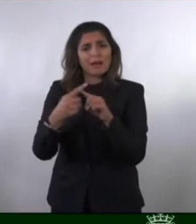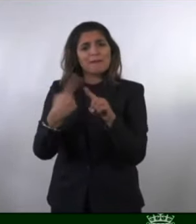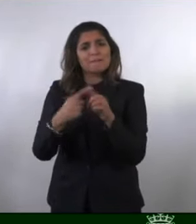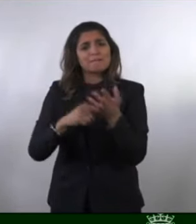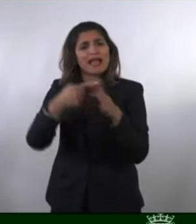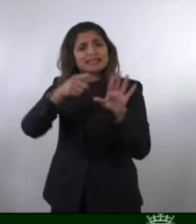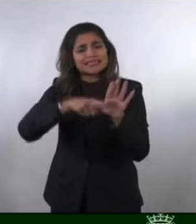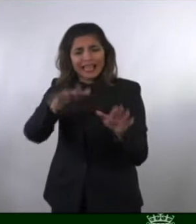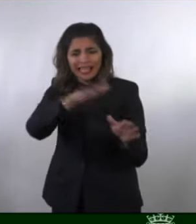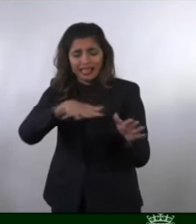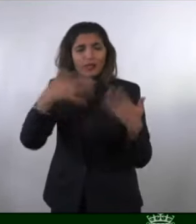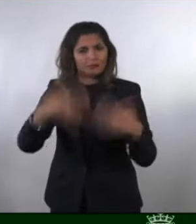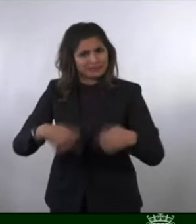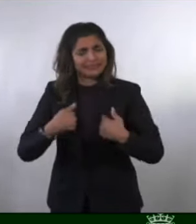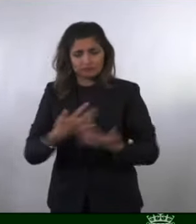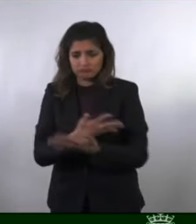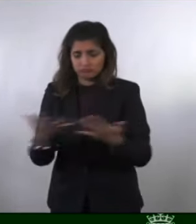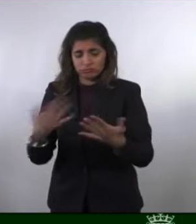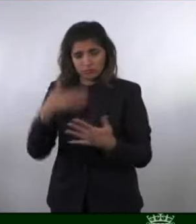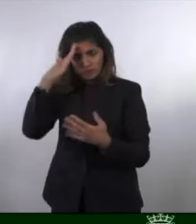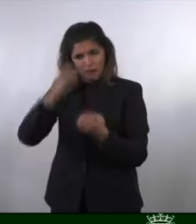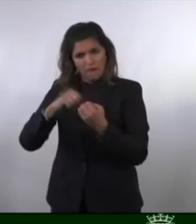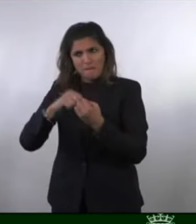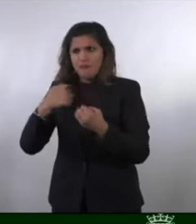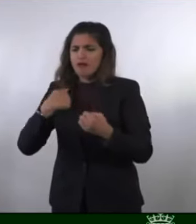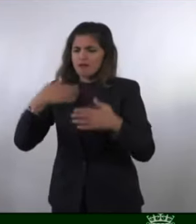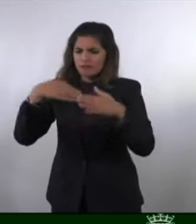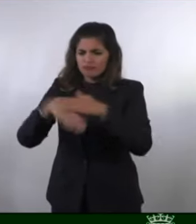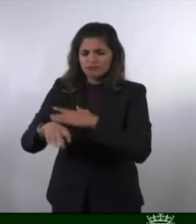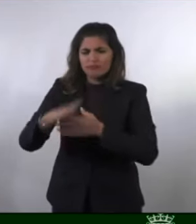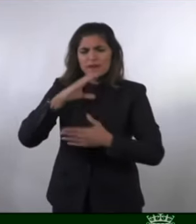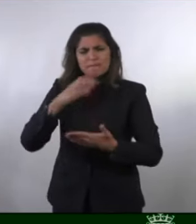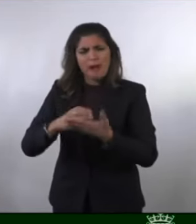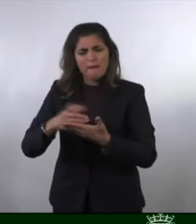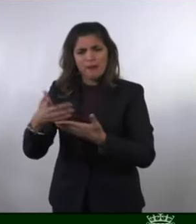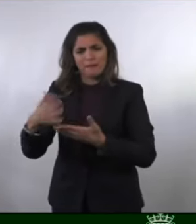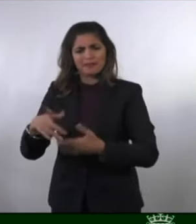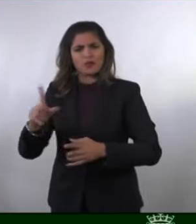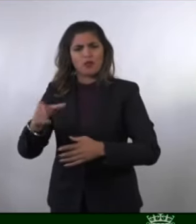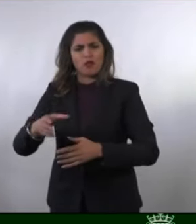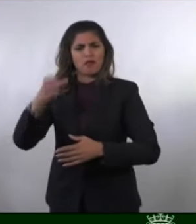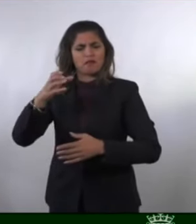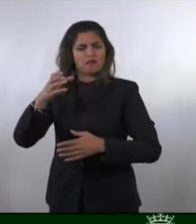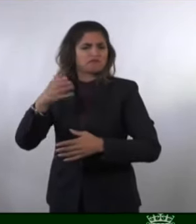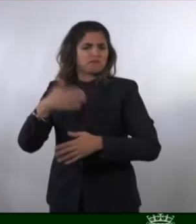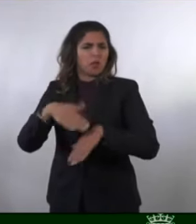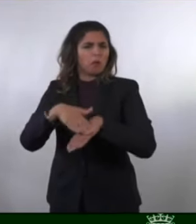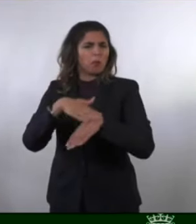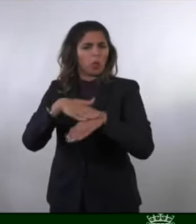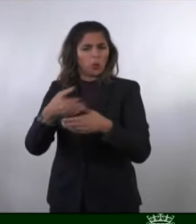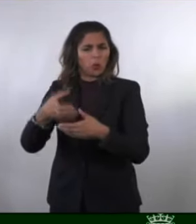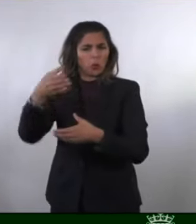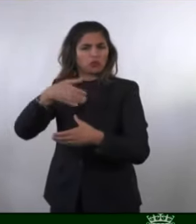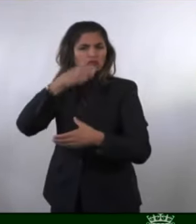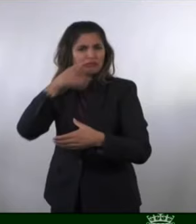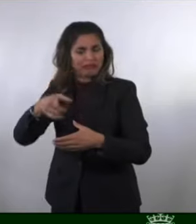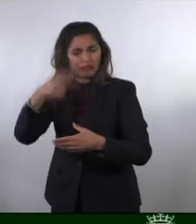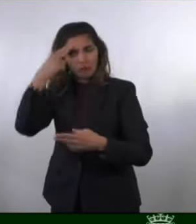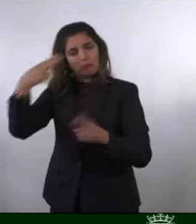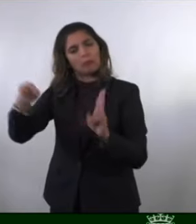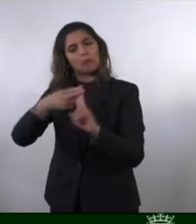going with him to one pub where he christened a blue drink the Bexley Breeze Block, I think it